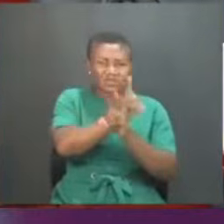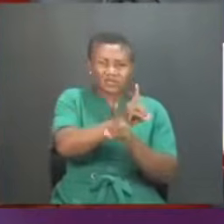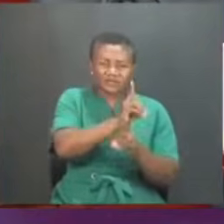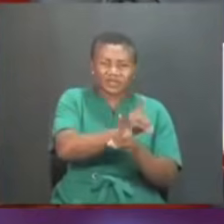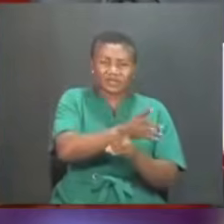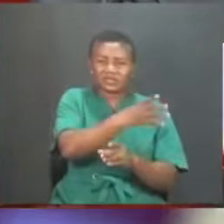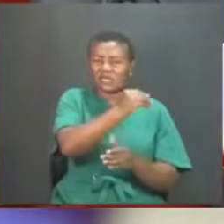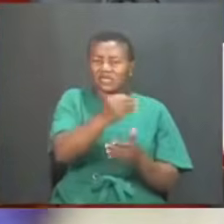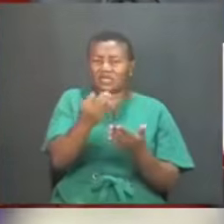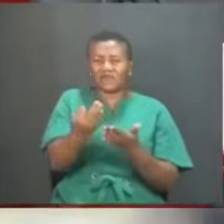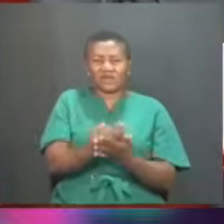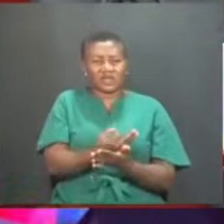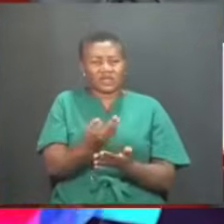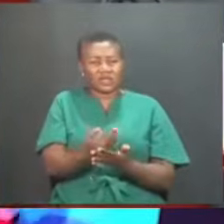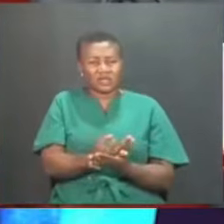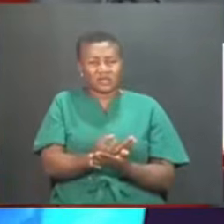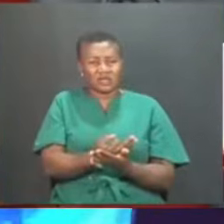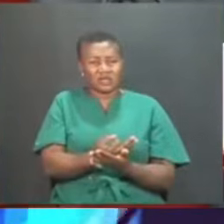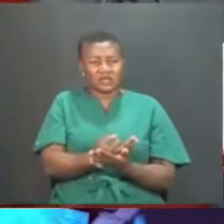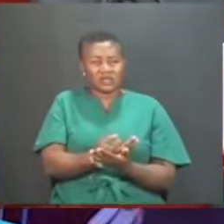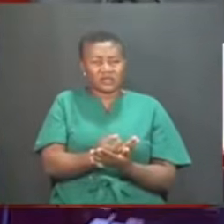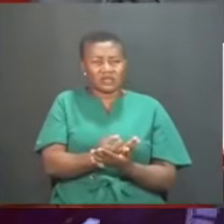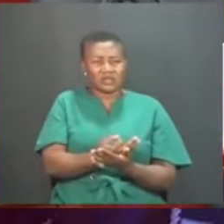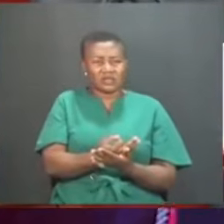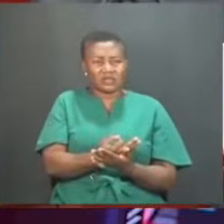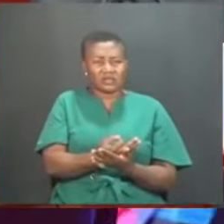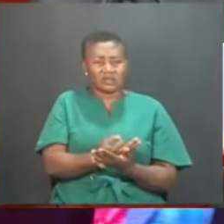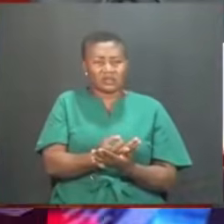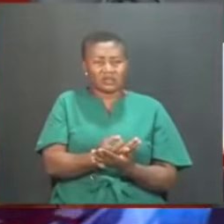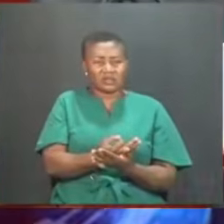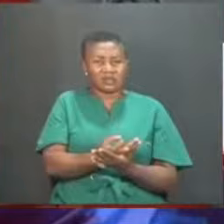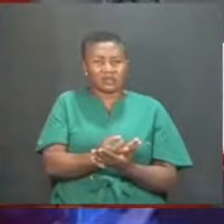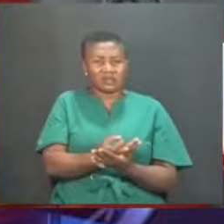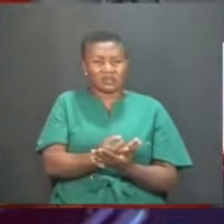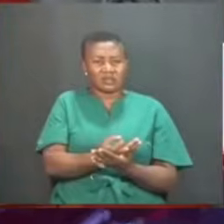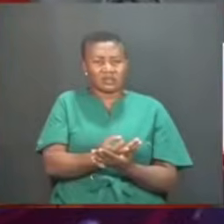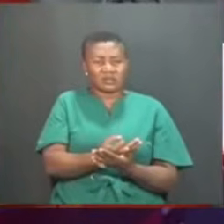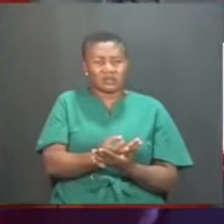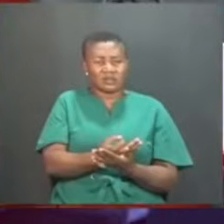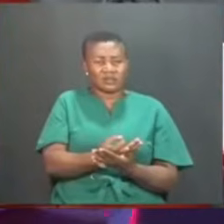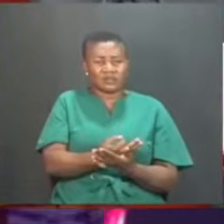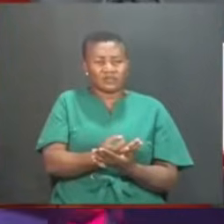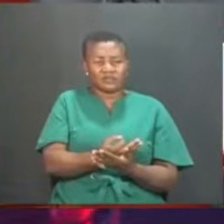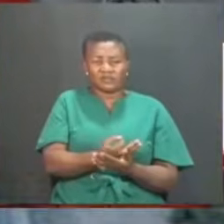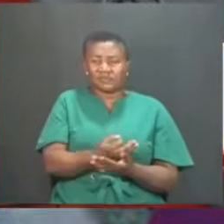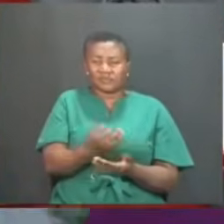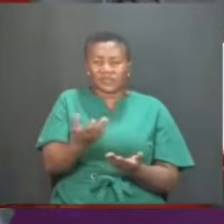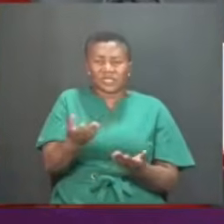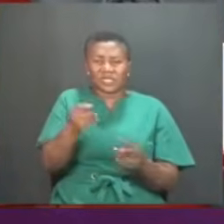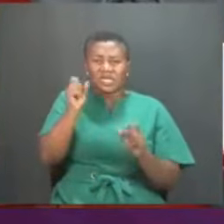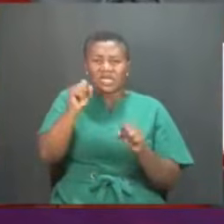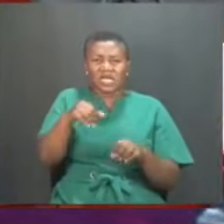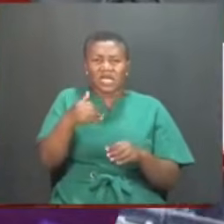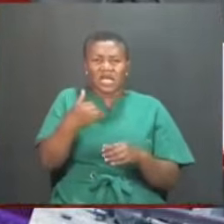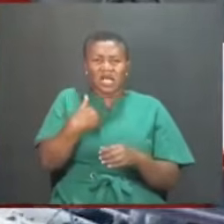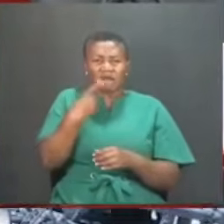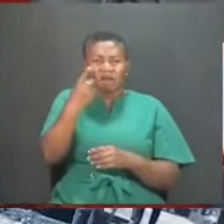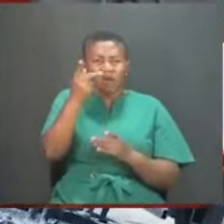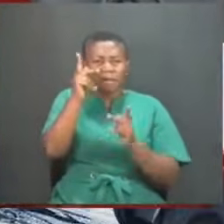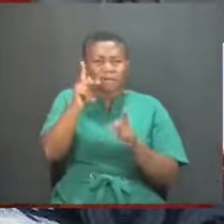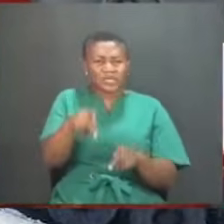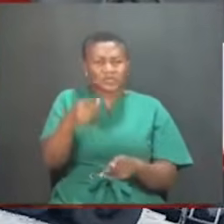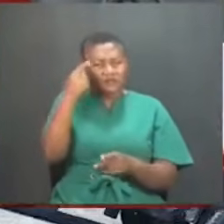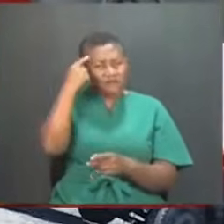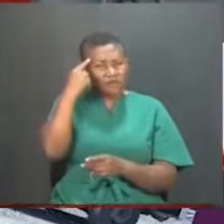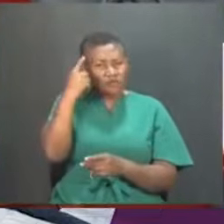one ministry, a casualty at the start of the year, and then also along the way. I mean, it's one too much